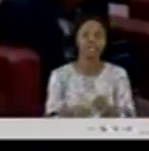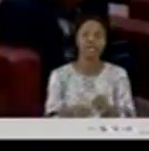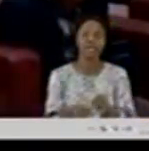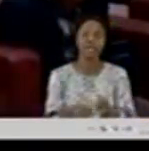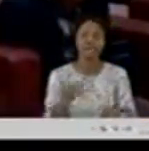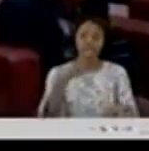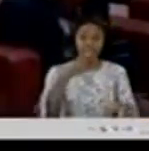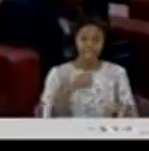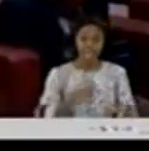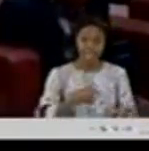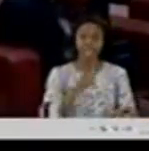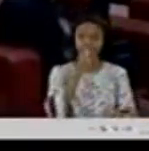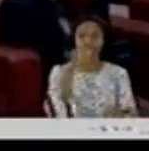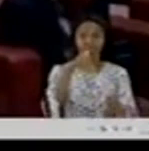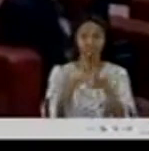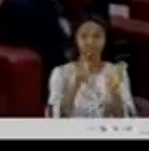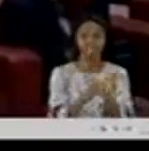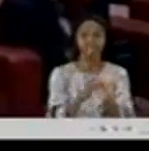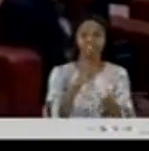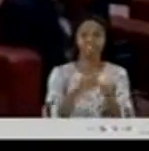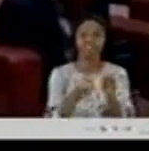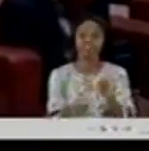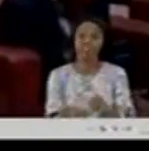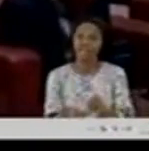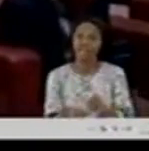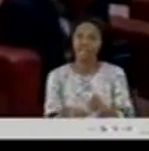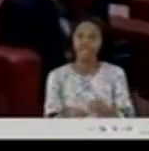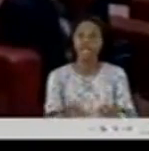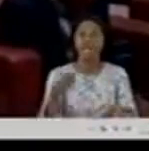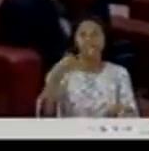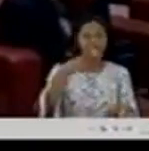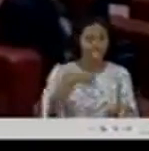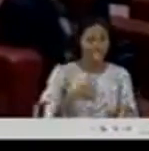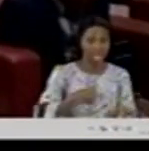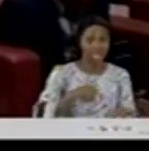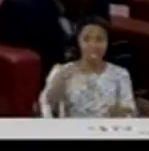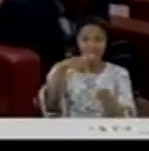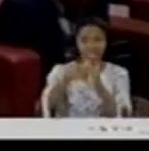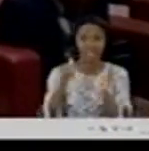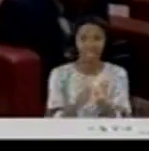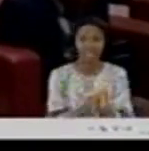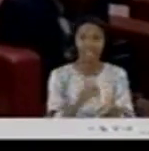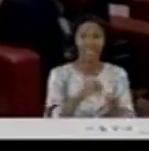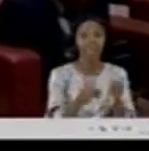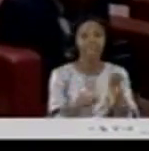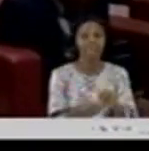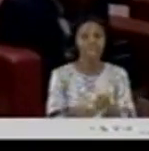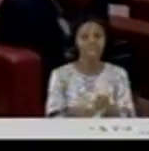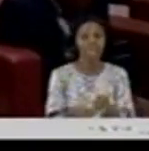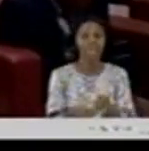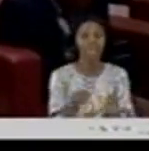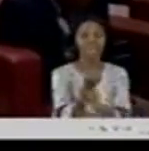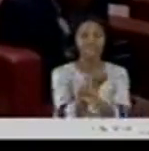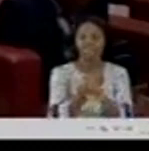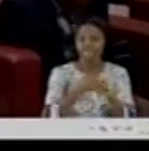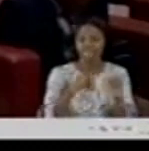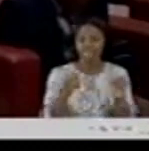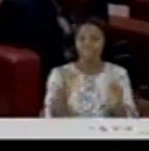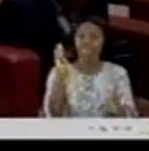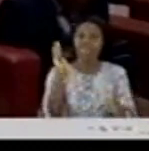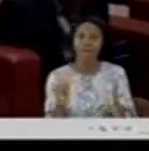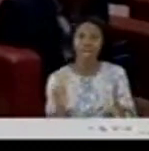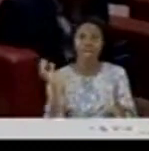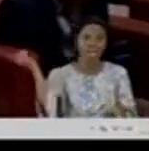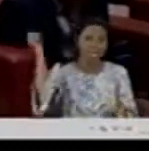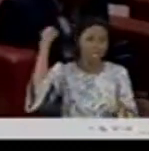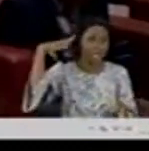number. I am in that number. I am in that number. I'm